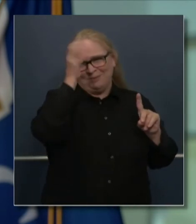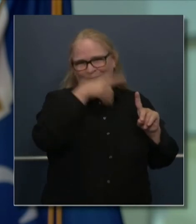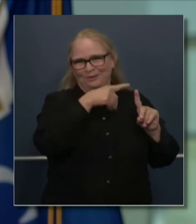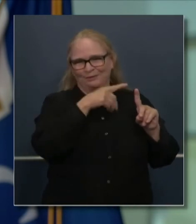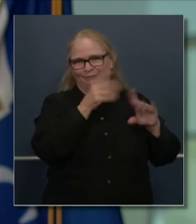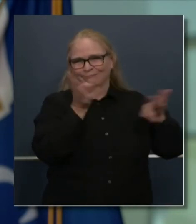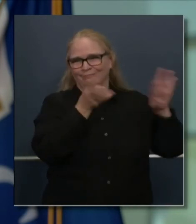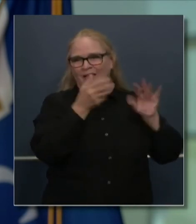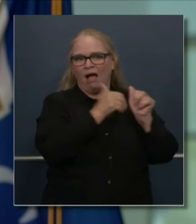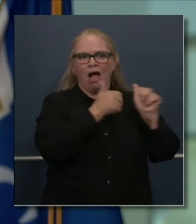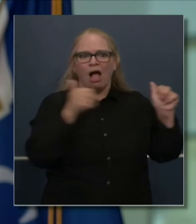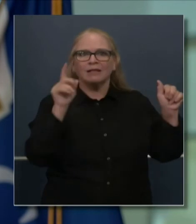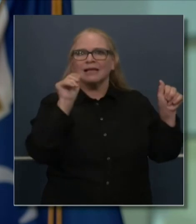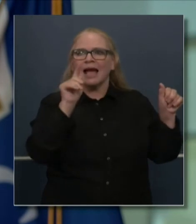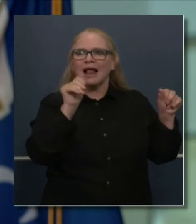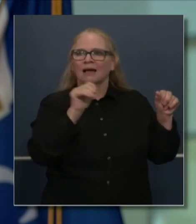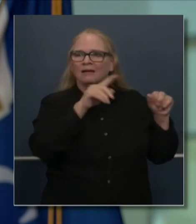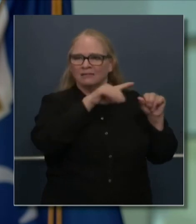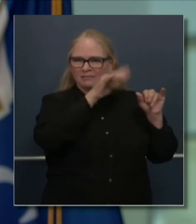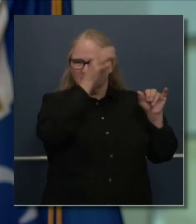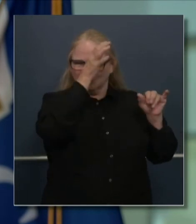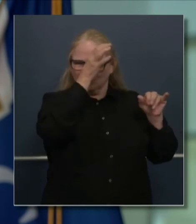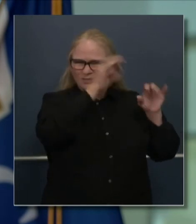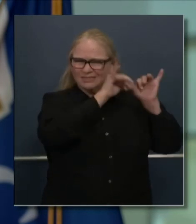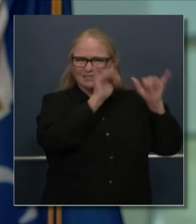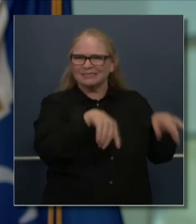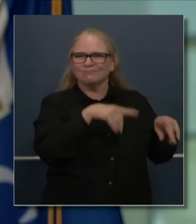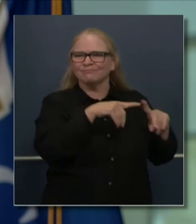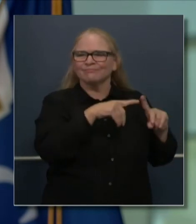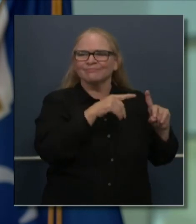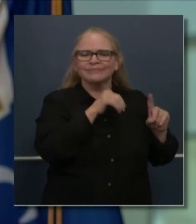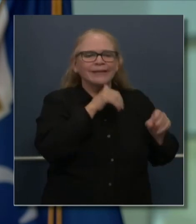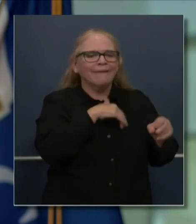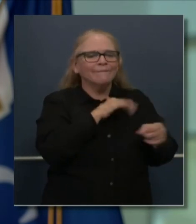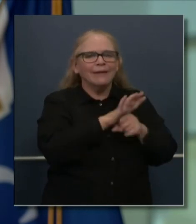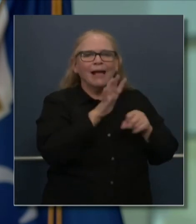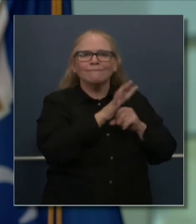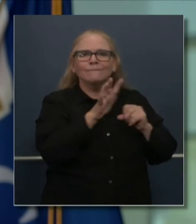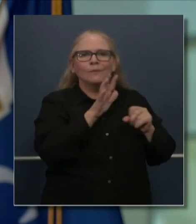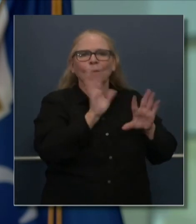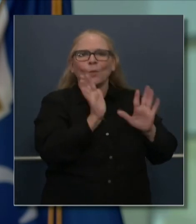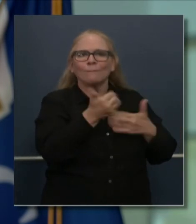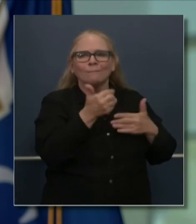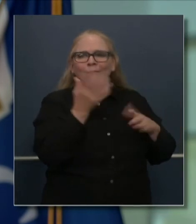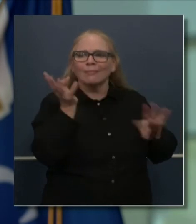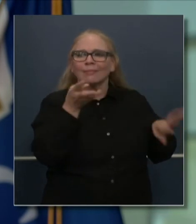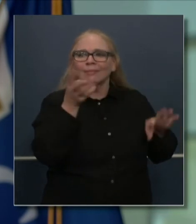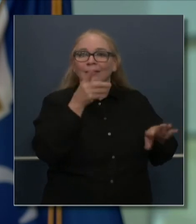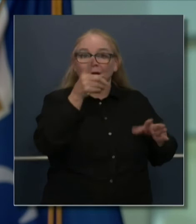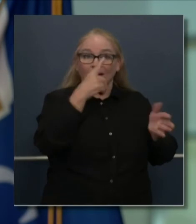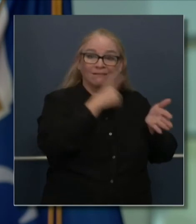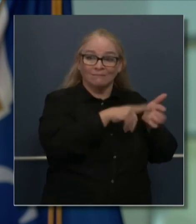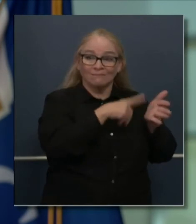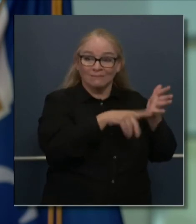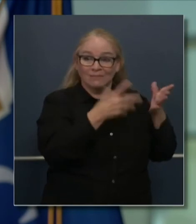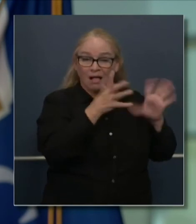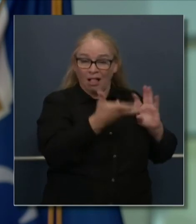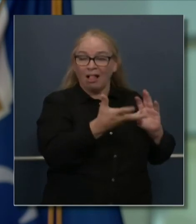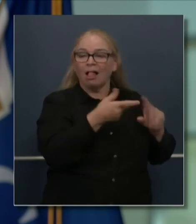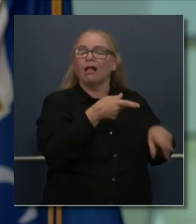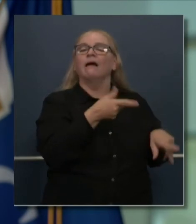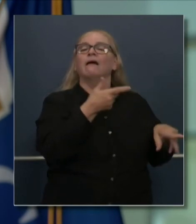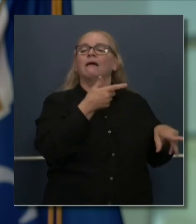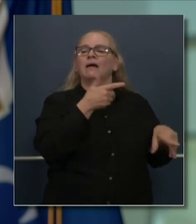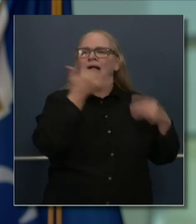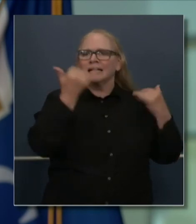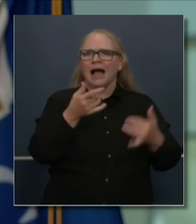you're saying the state had failed to predict and plan for the current energy shortage, and you're ordering an investigation into it. So is there a communication problem within